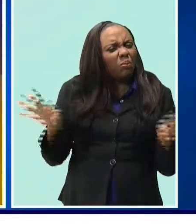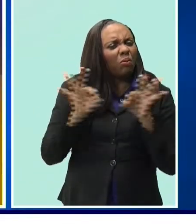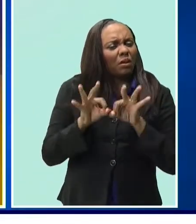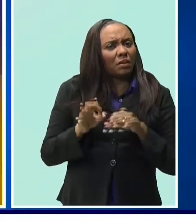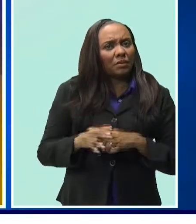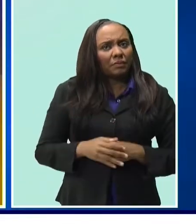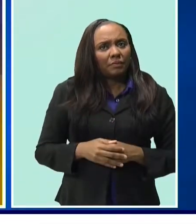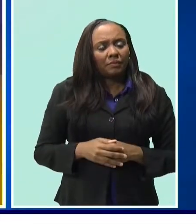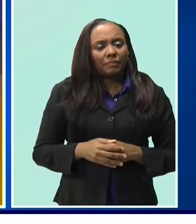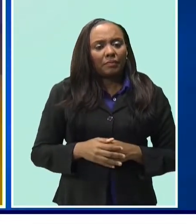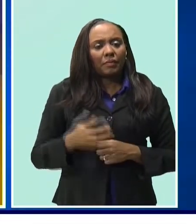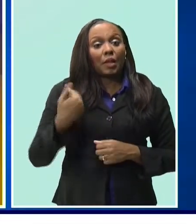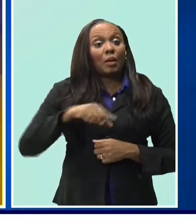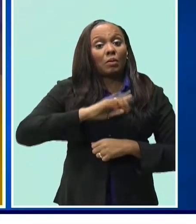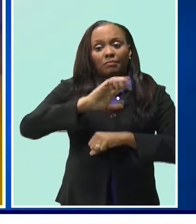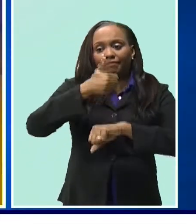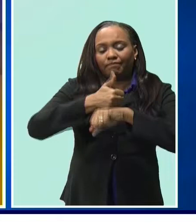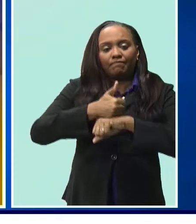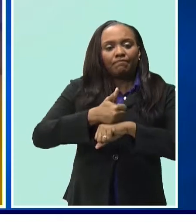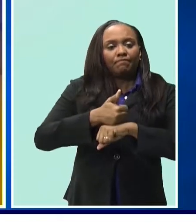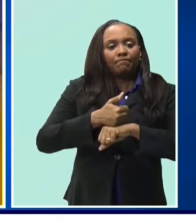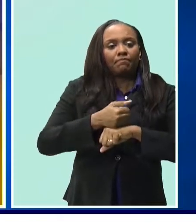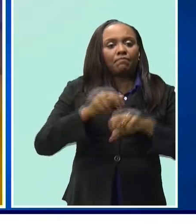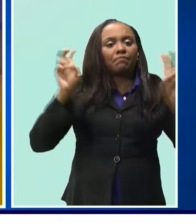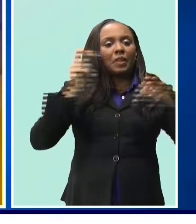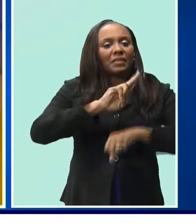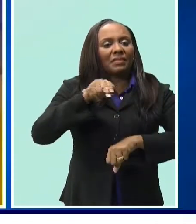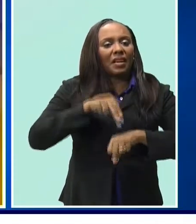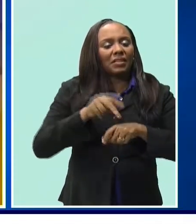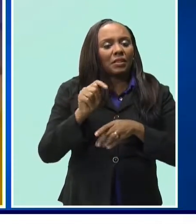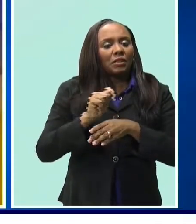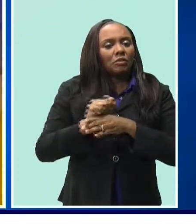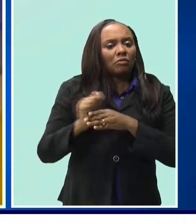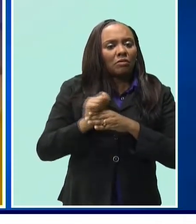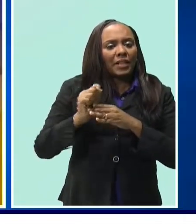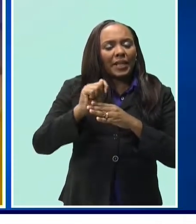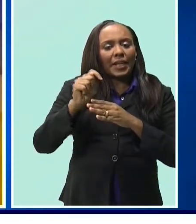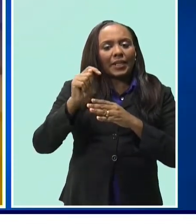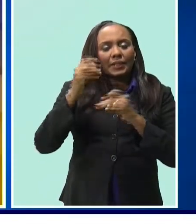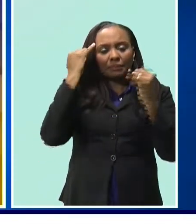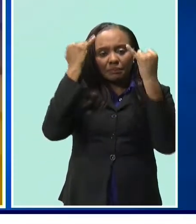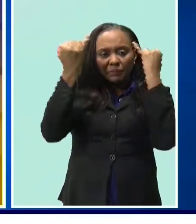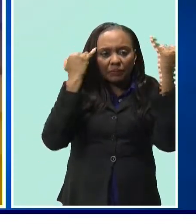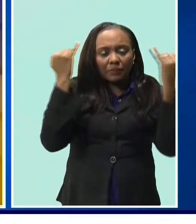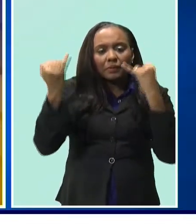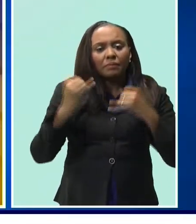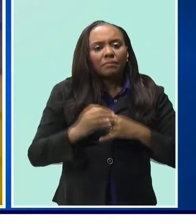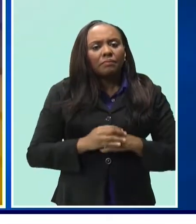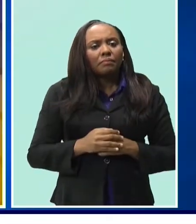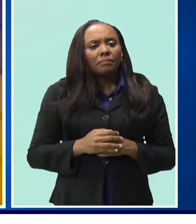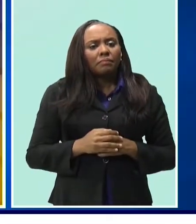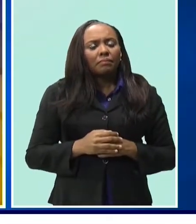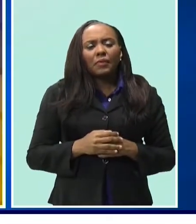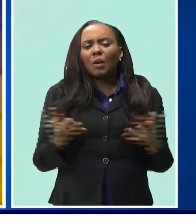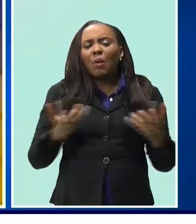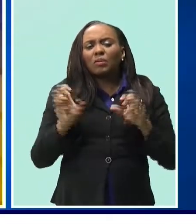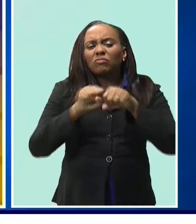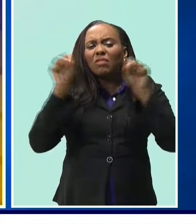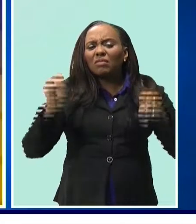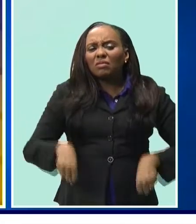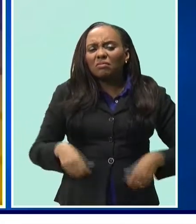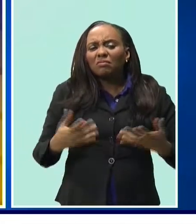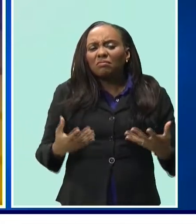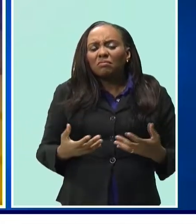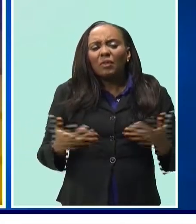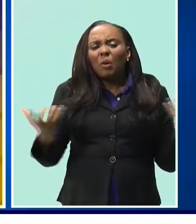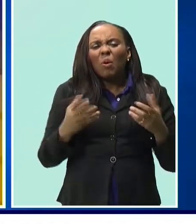launched a national training initiative, and we had it kind of framed in a particular way, as in what sectors